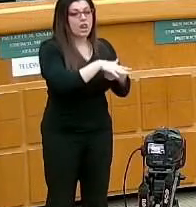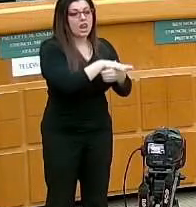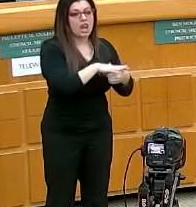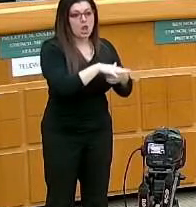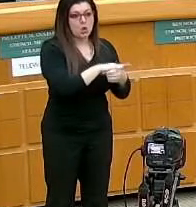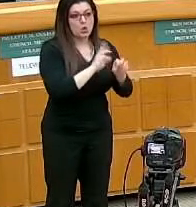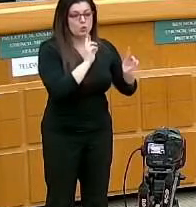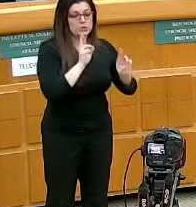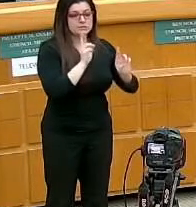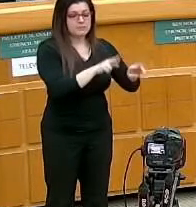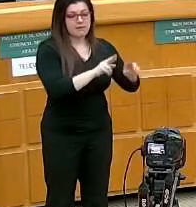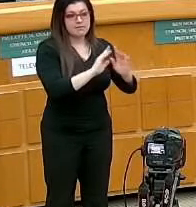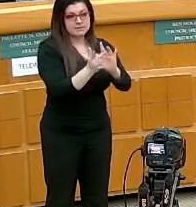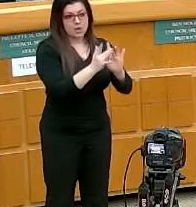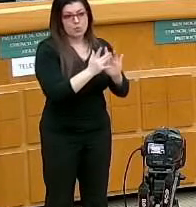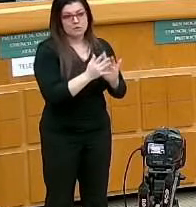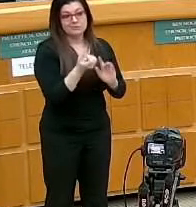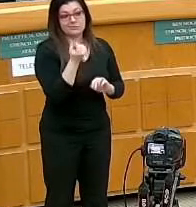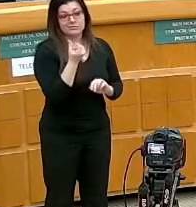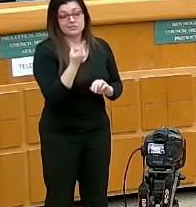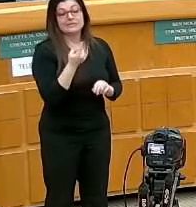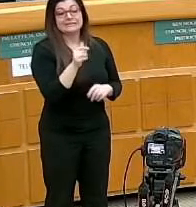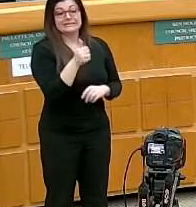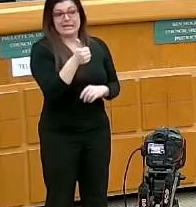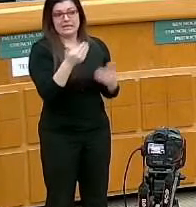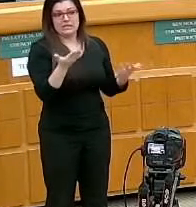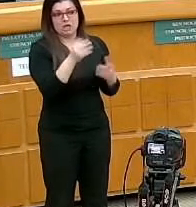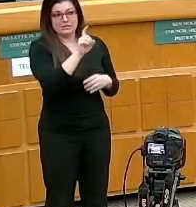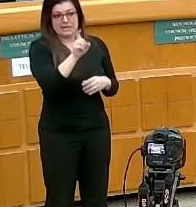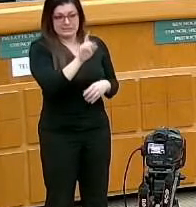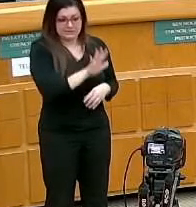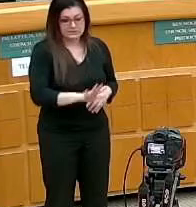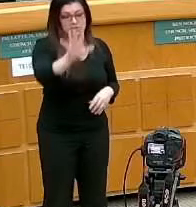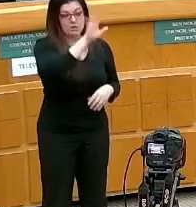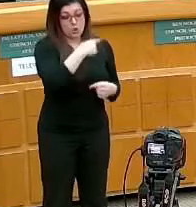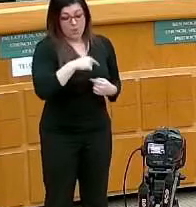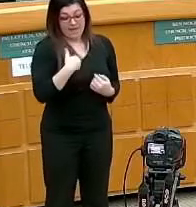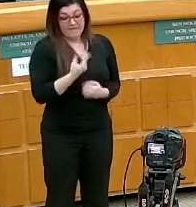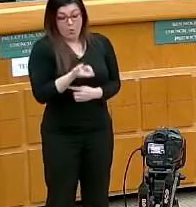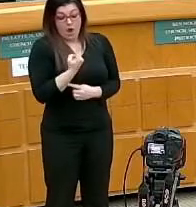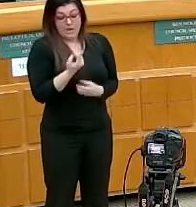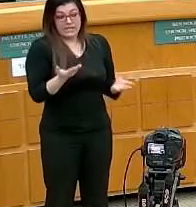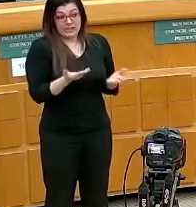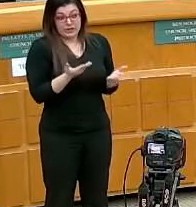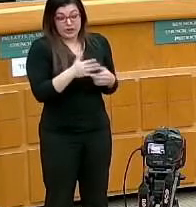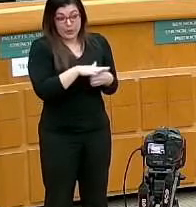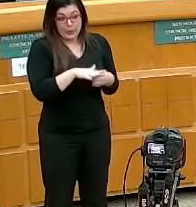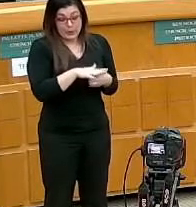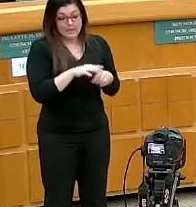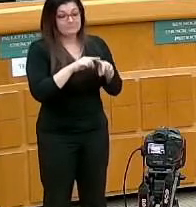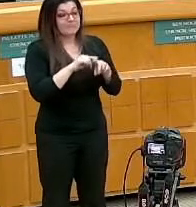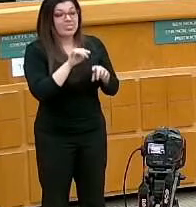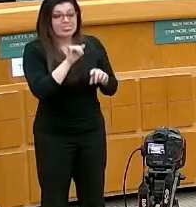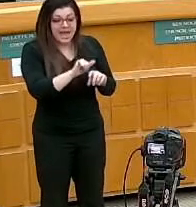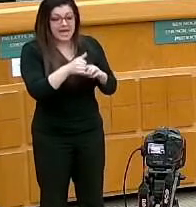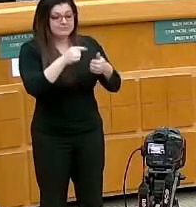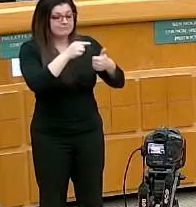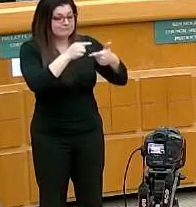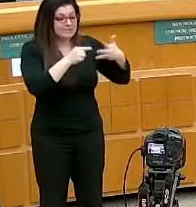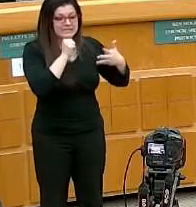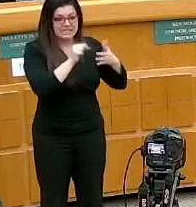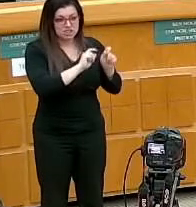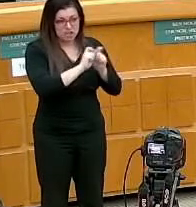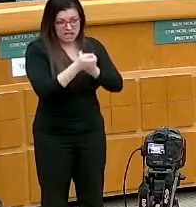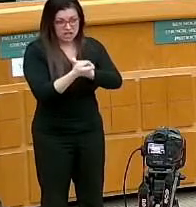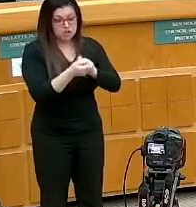of in Texas, and we have one locally at the health district. So those didn't change, but what happened was the commercial labs, they got what's called